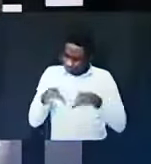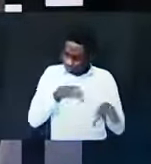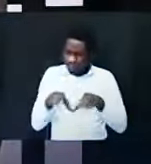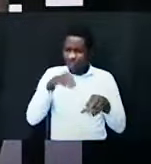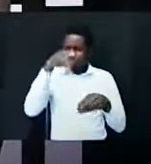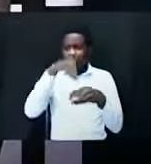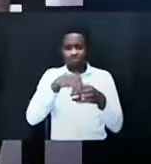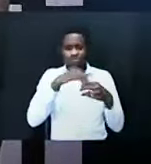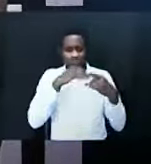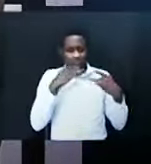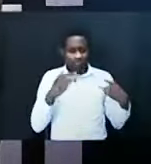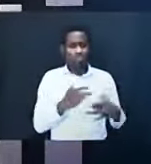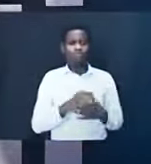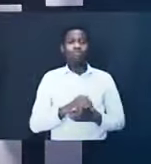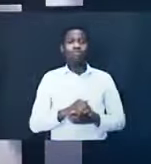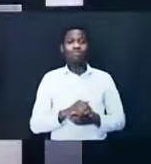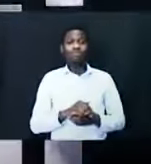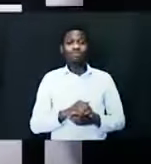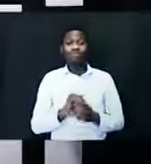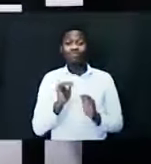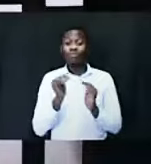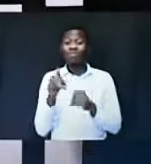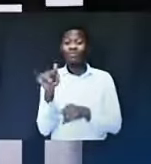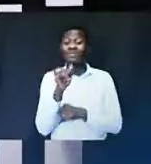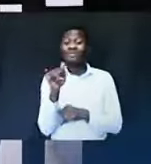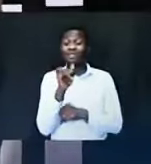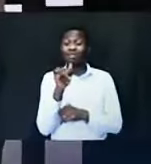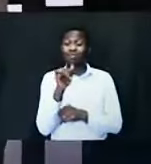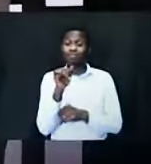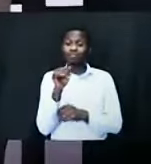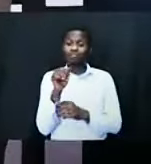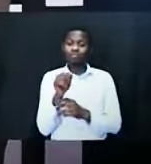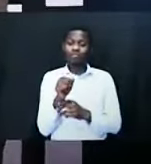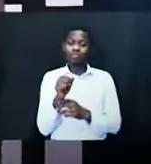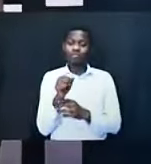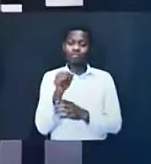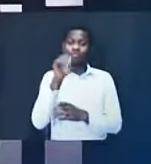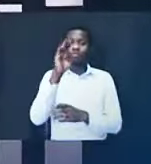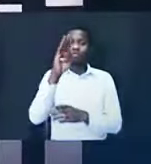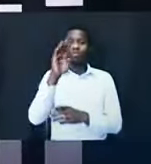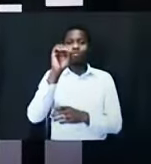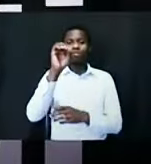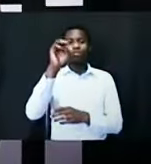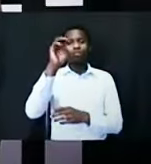ballistic missiles goes out there and does things among